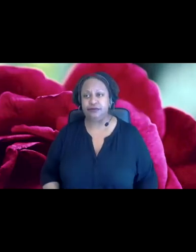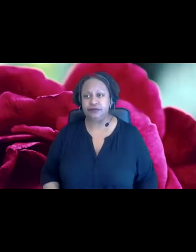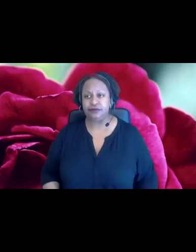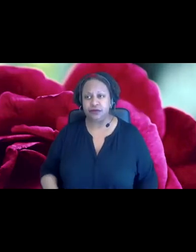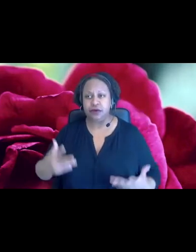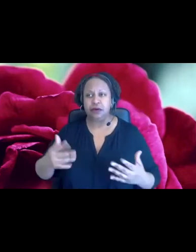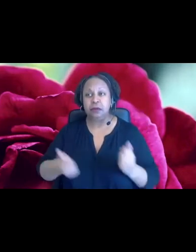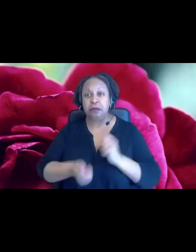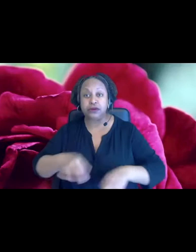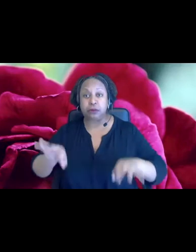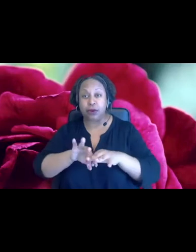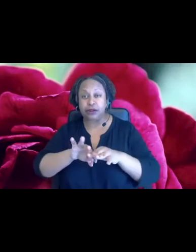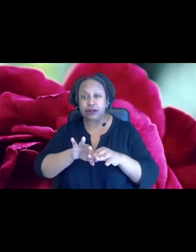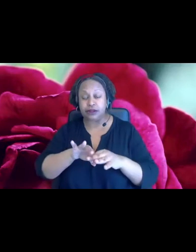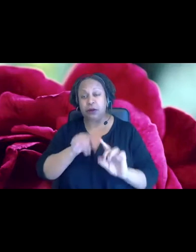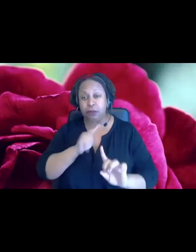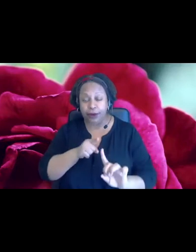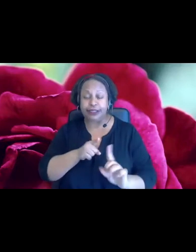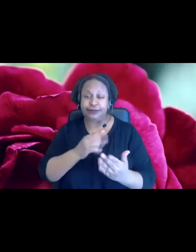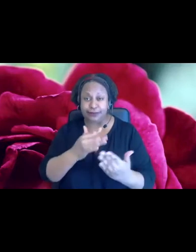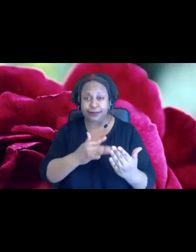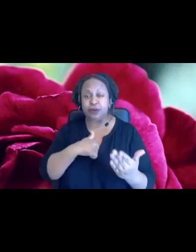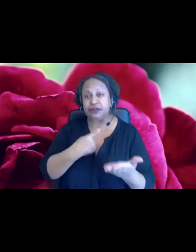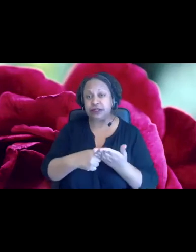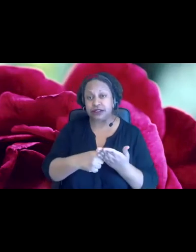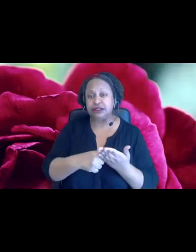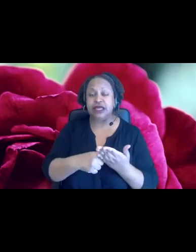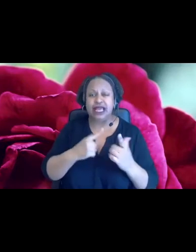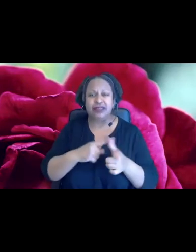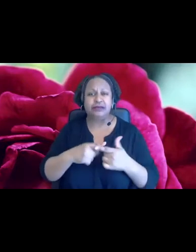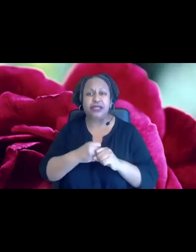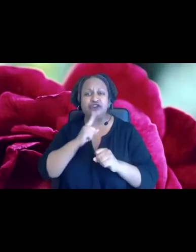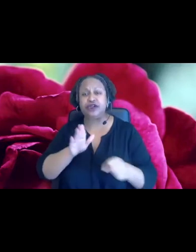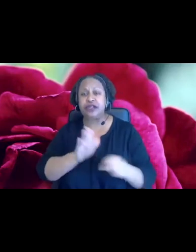of time for questions afterwards. So,